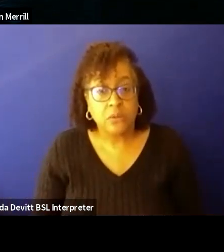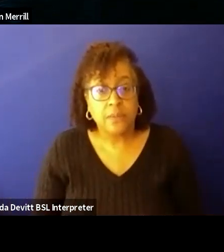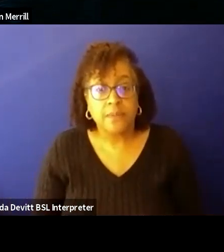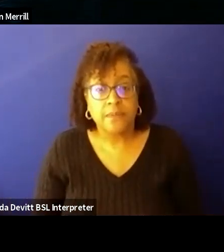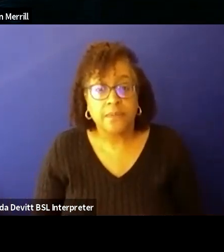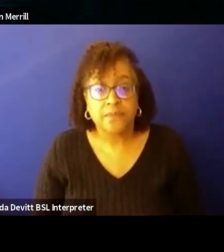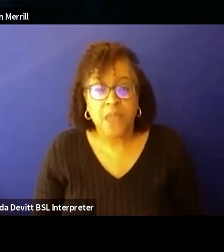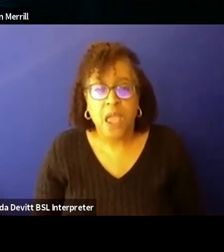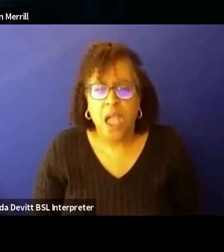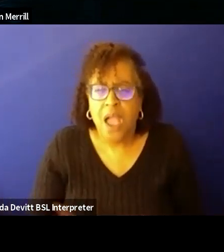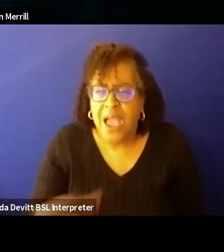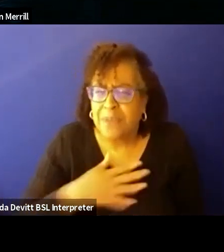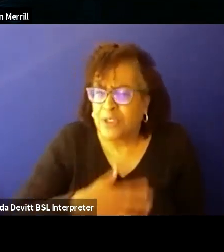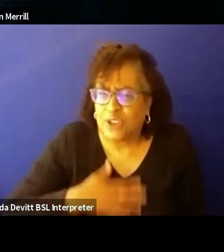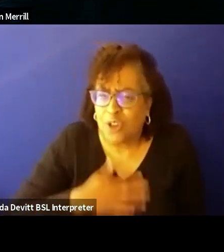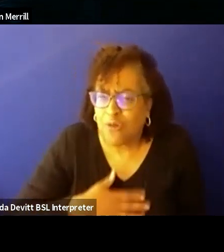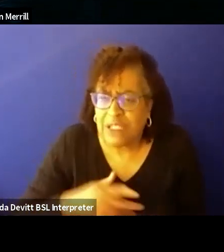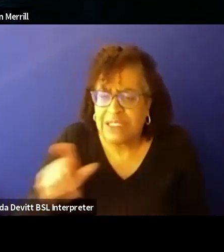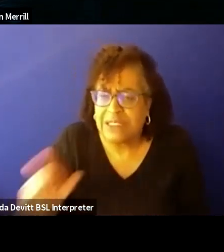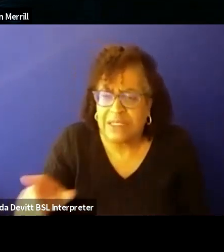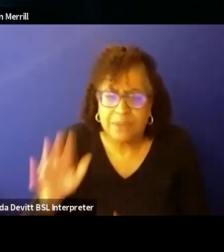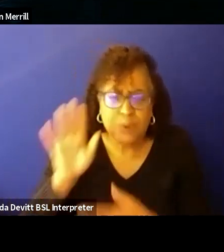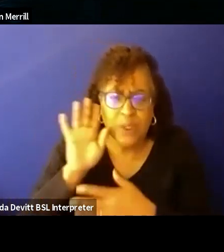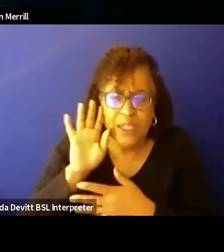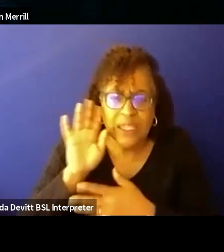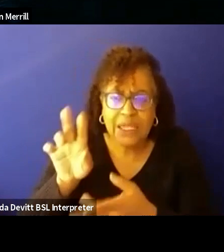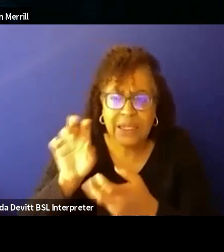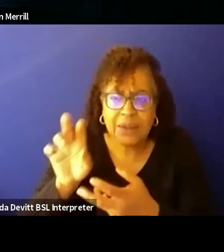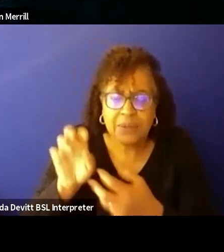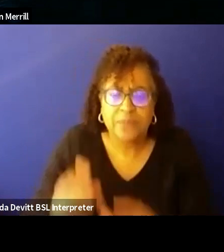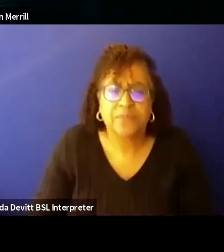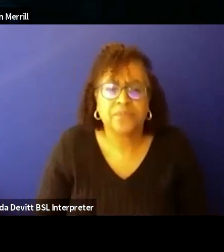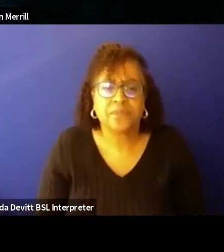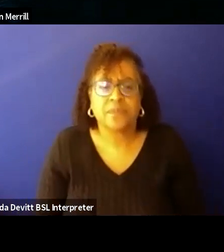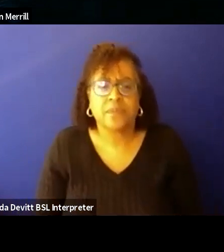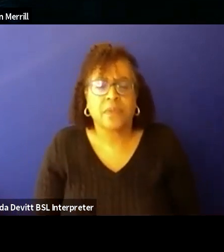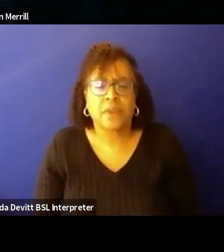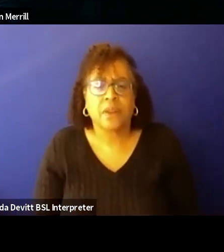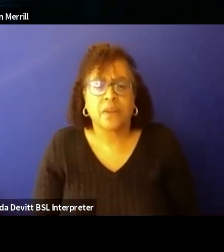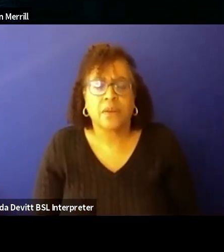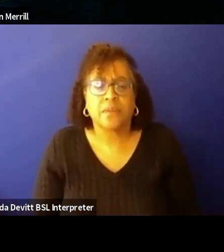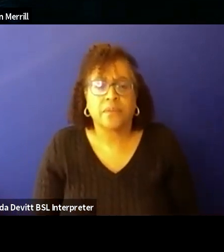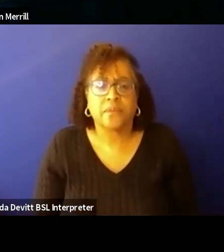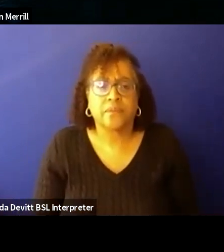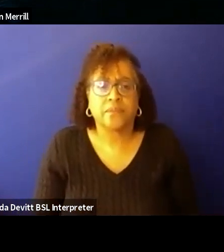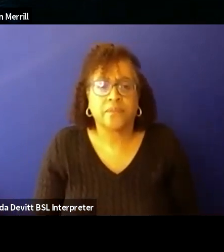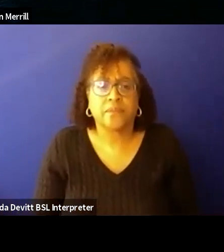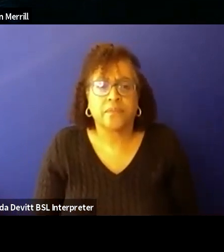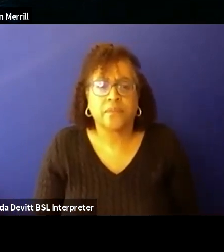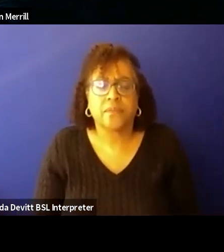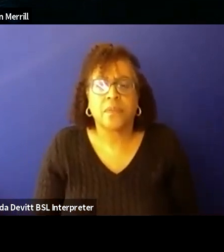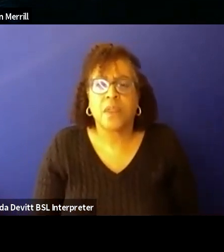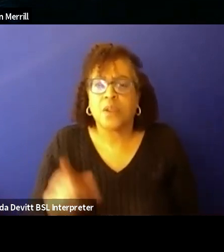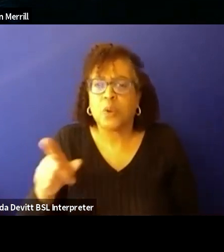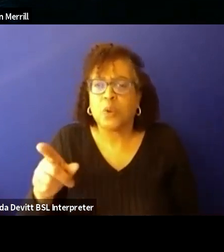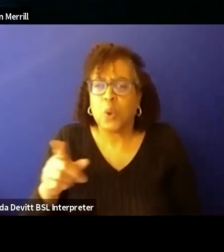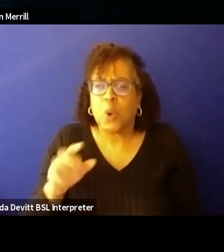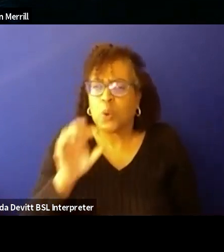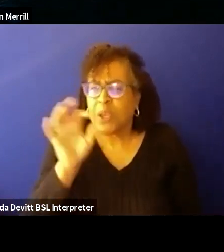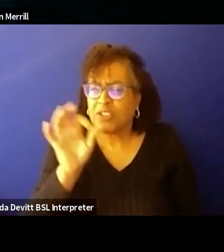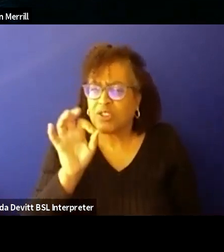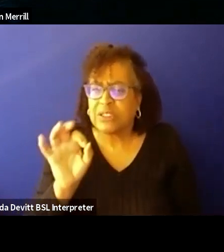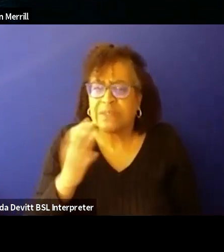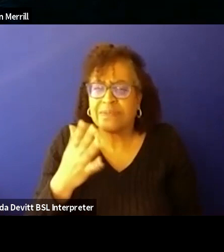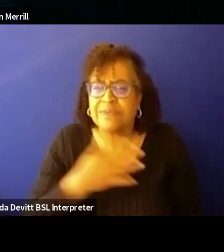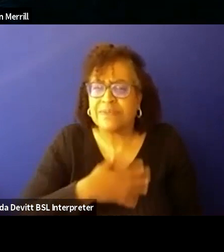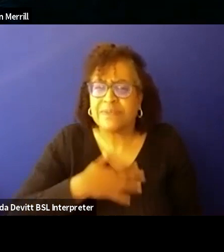Sorry, I didn't get all of that. We haven't got your question very well. It's not clear, honestly.